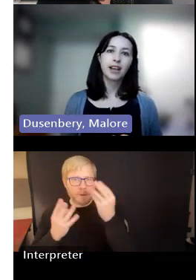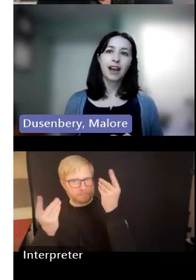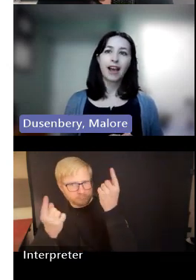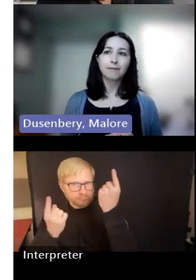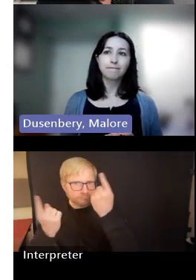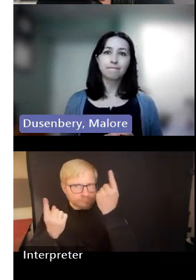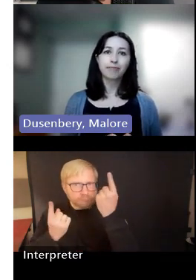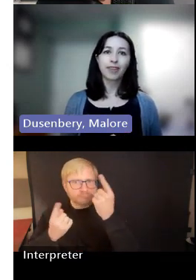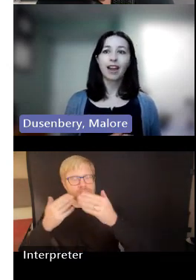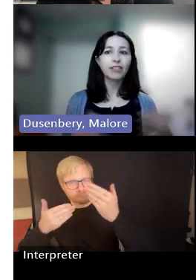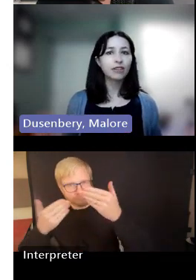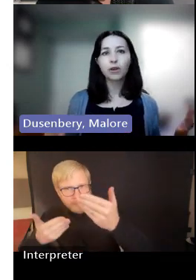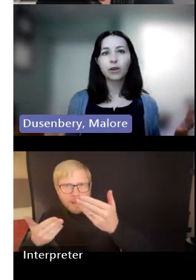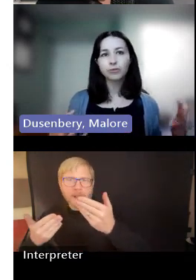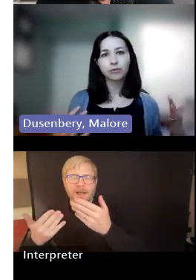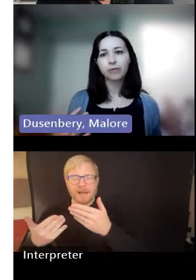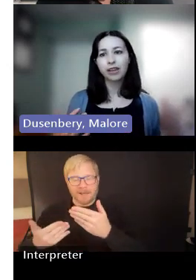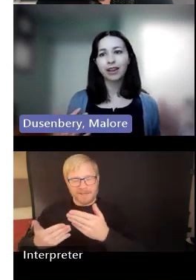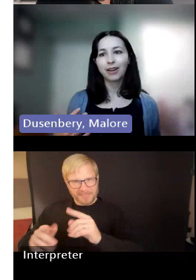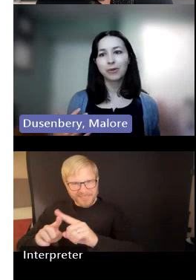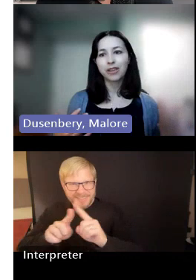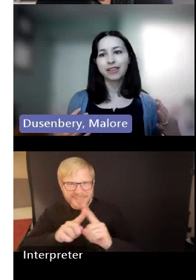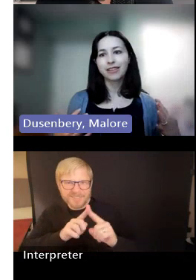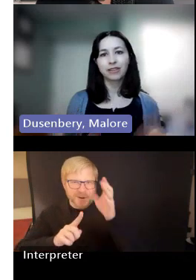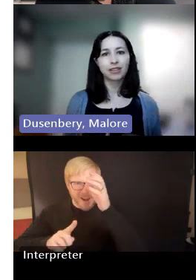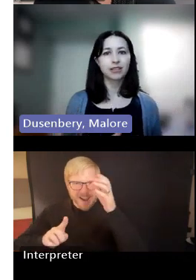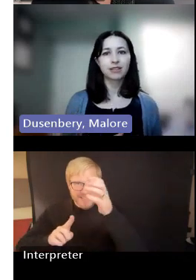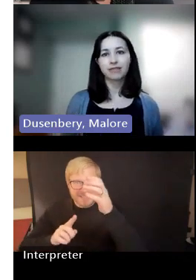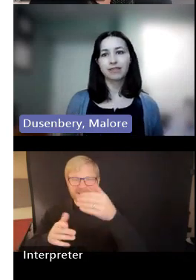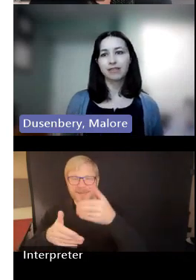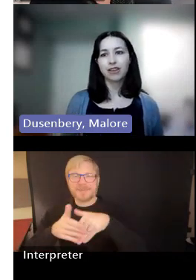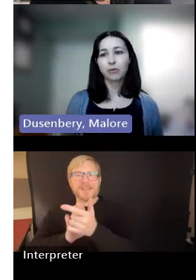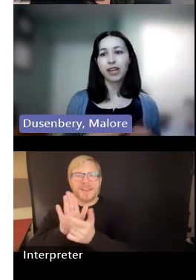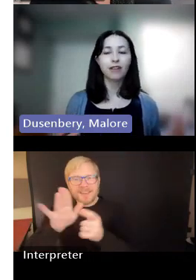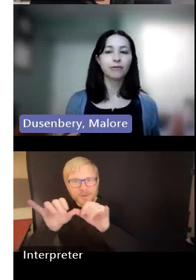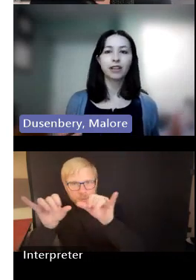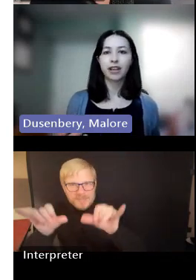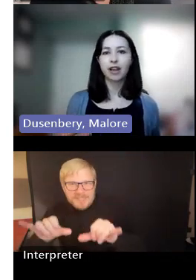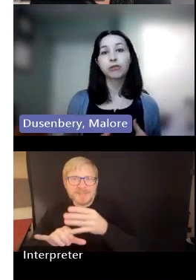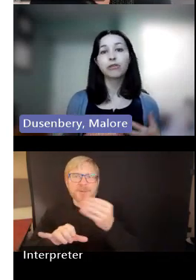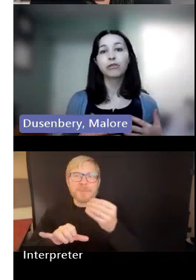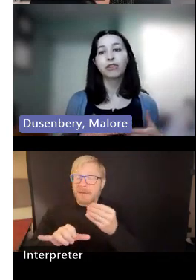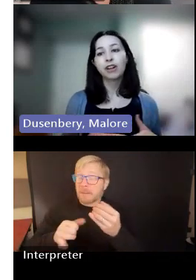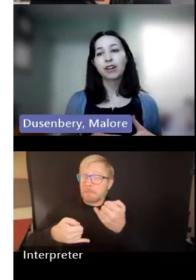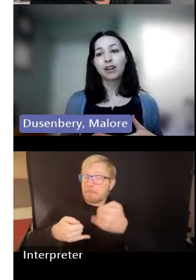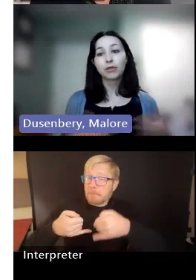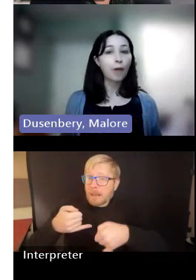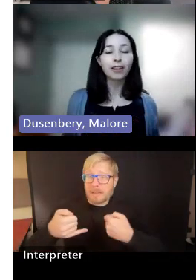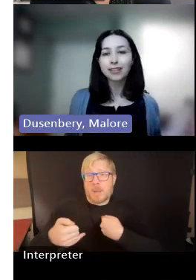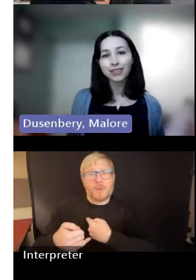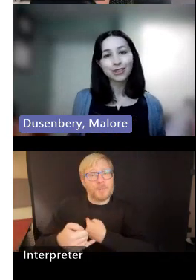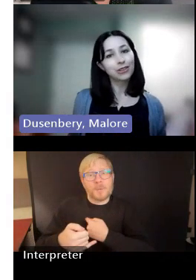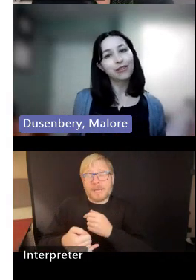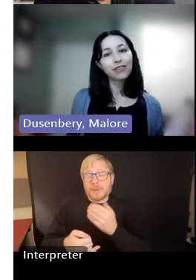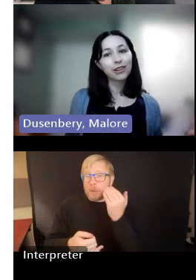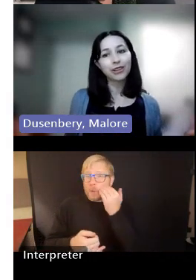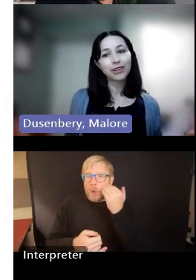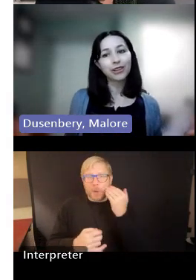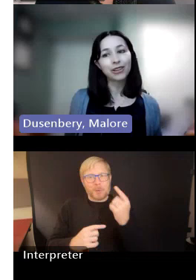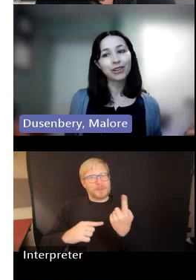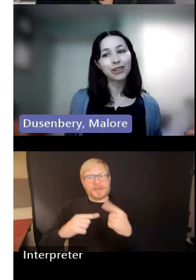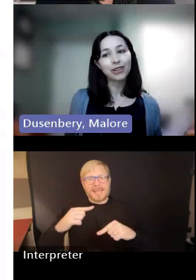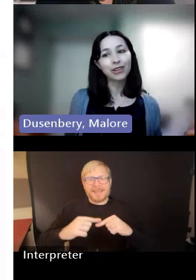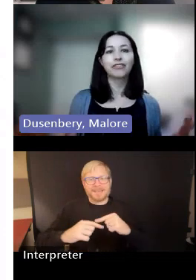systems. And then, of course, we think that this, we can't really improve responses to